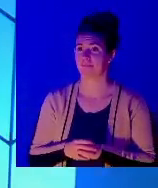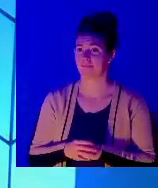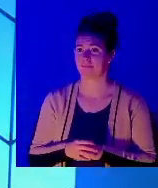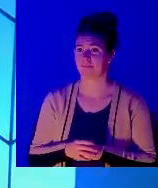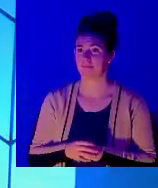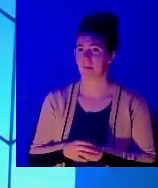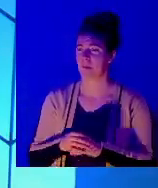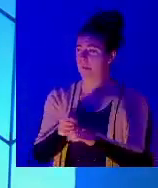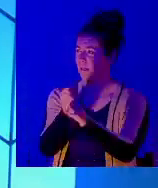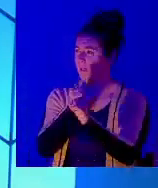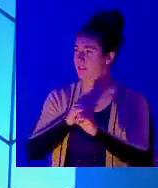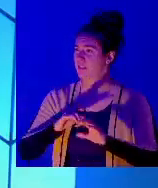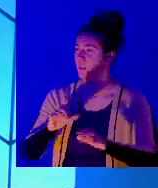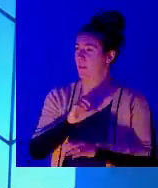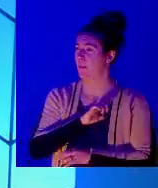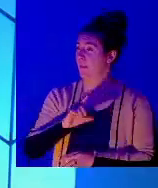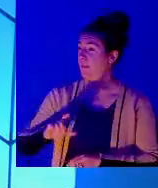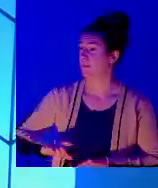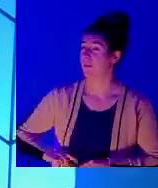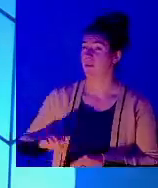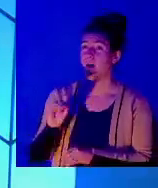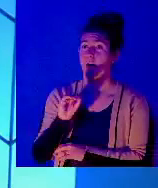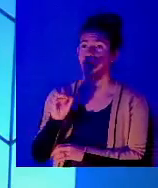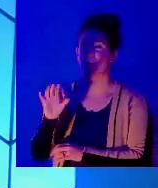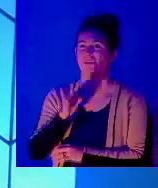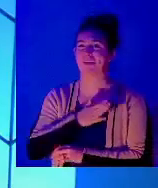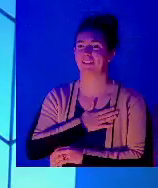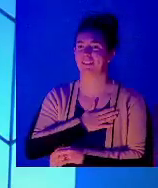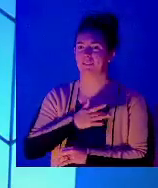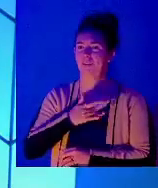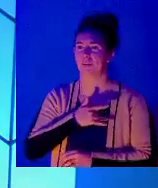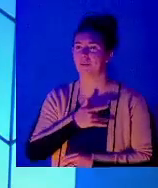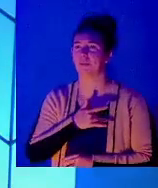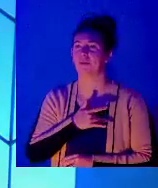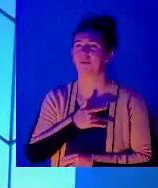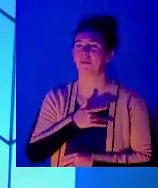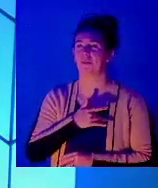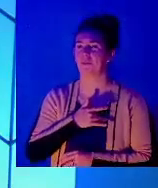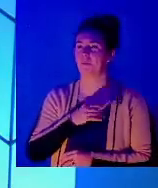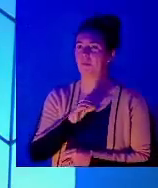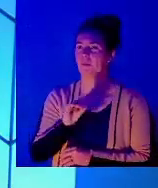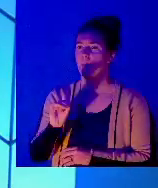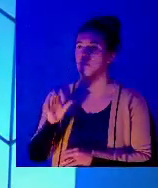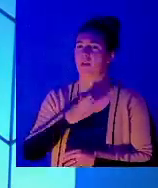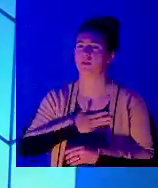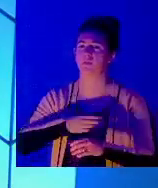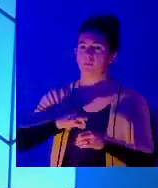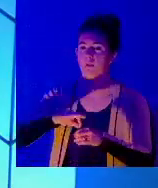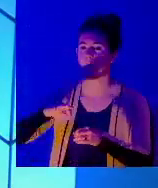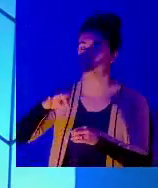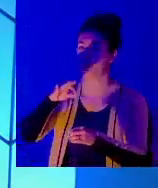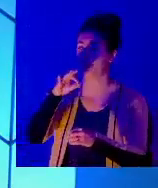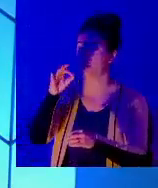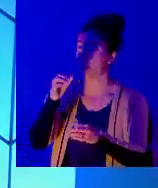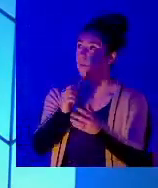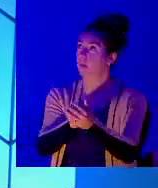Forevermore. Bless the Lord, oh my soul. Oh my